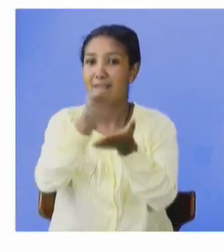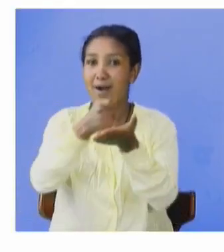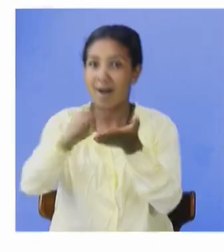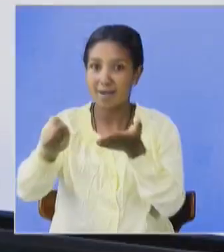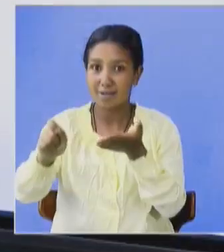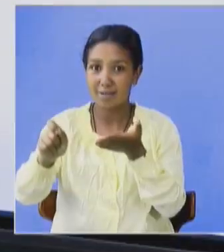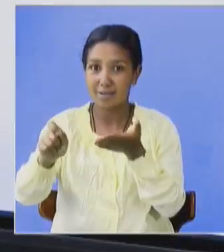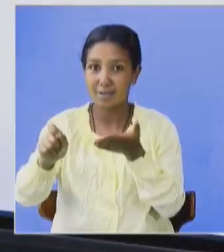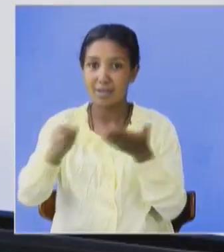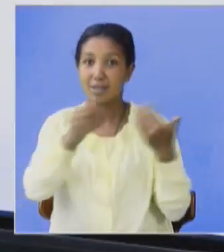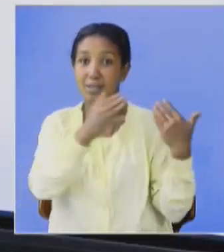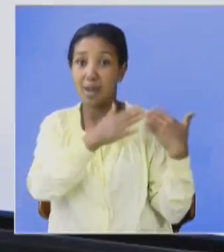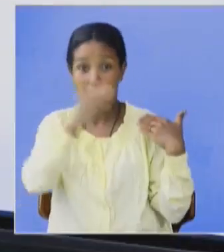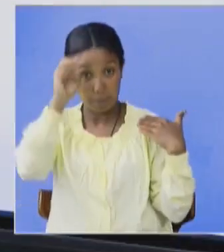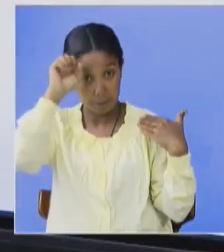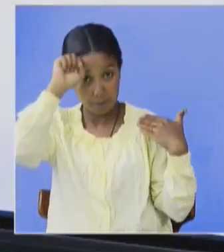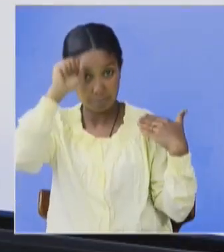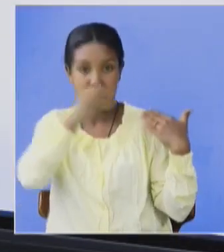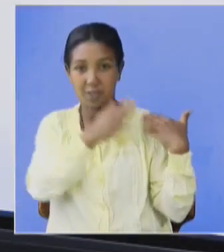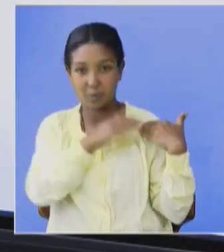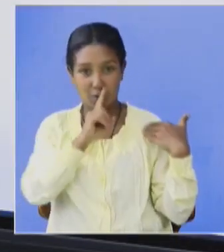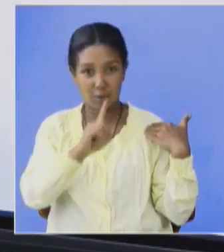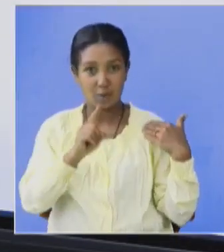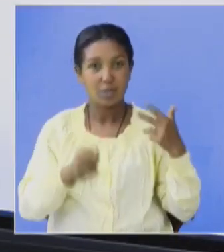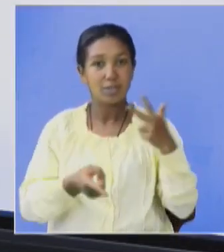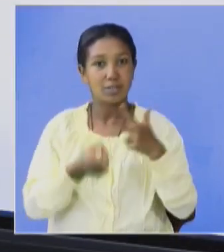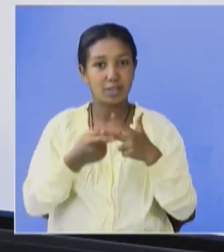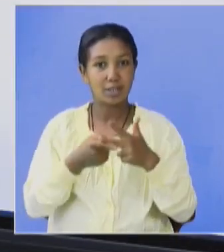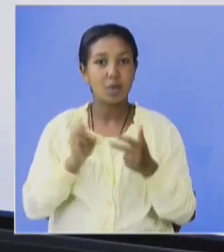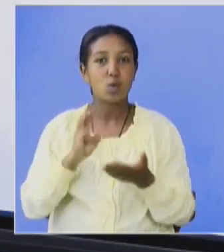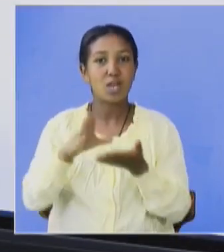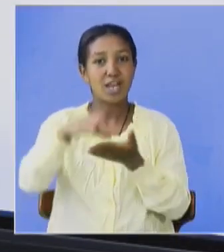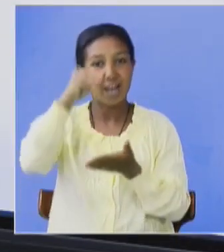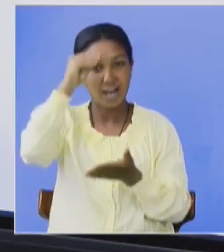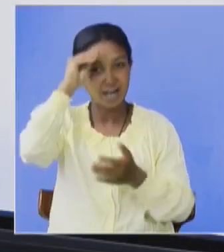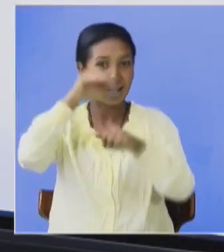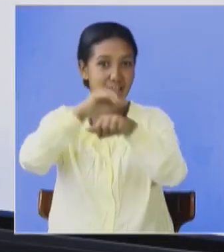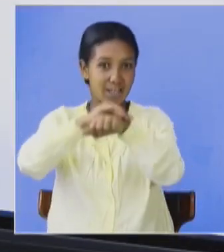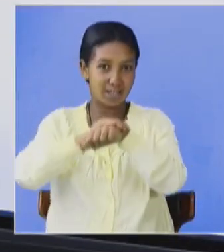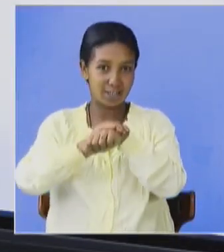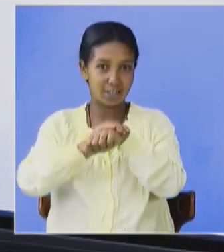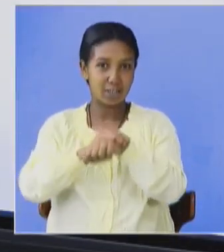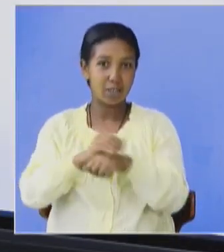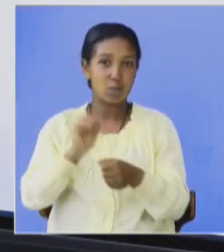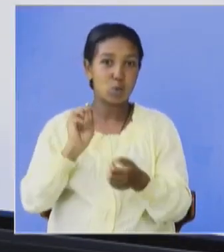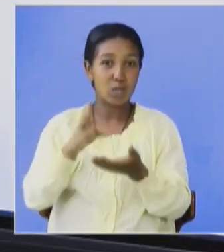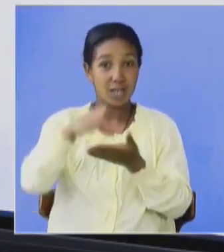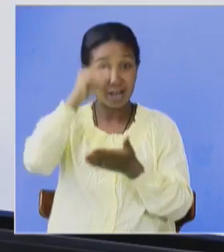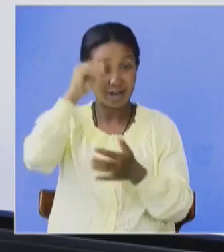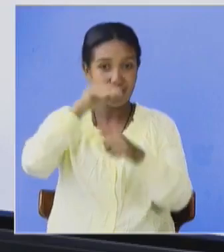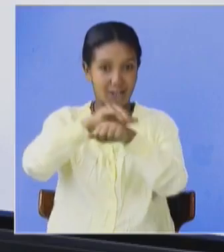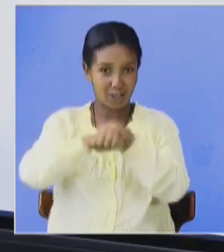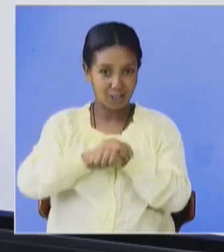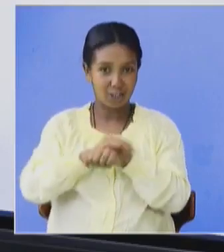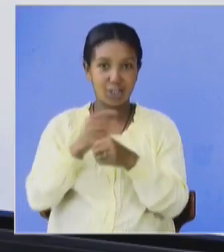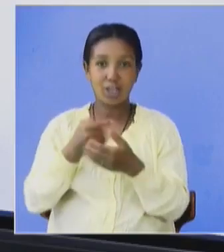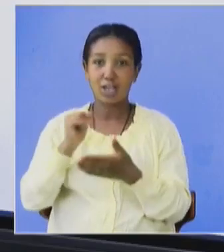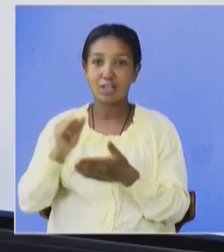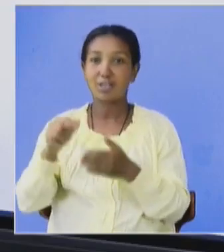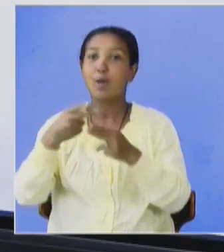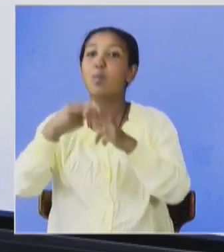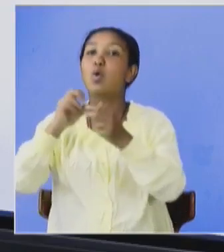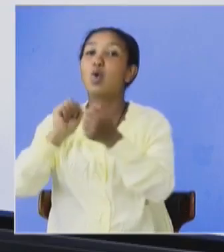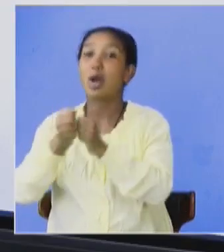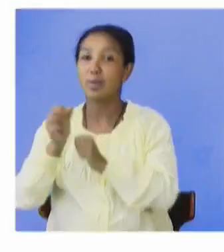is a subject. And three, we learn English. We learn English. Here is a